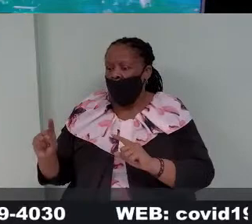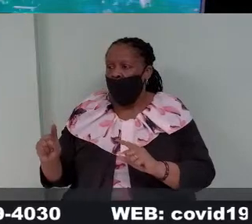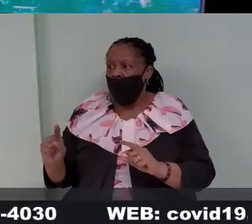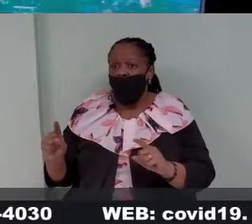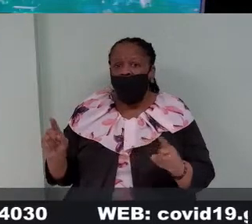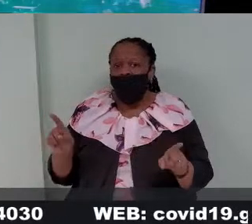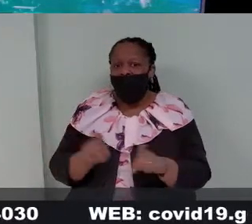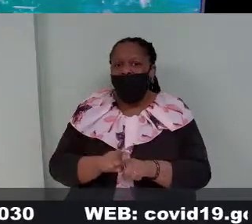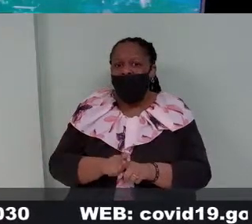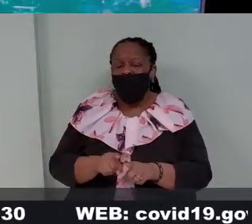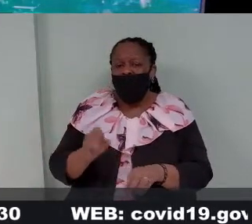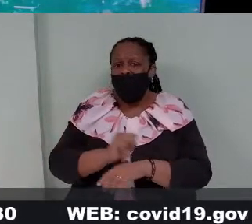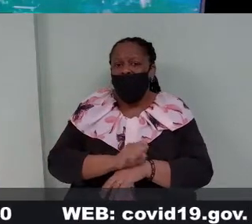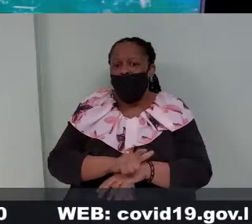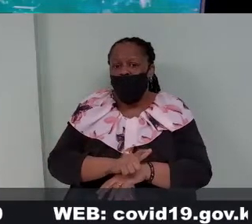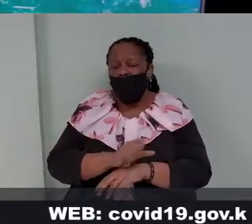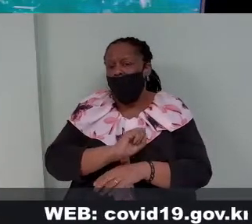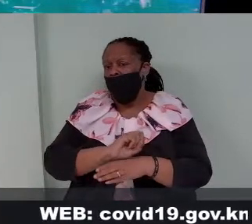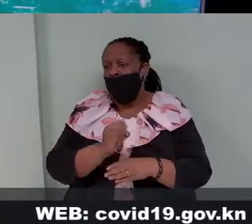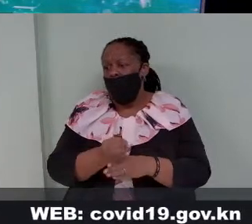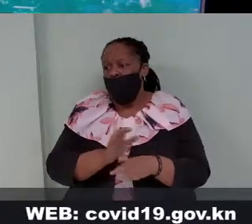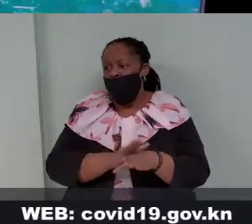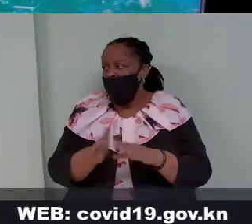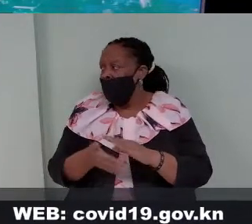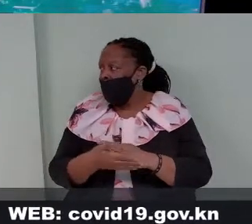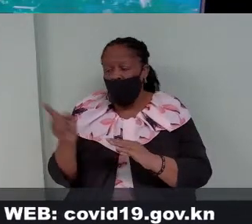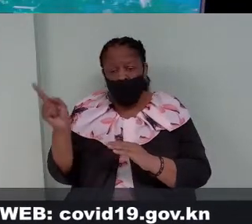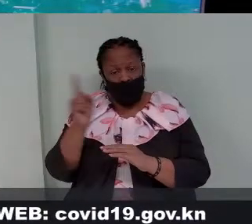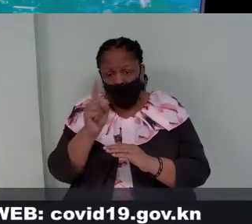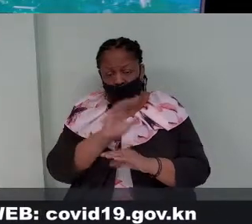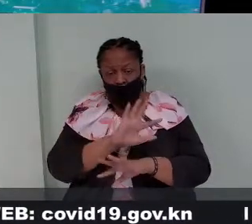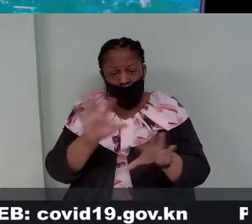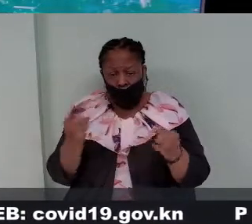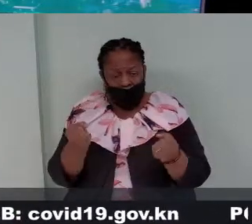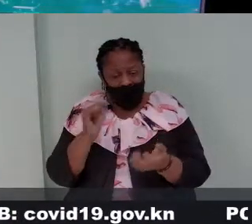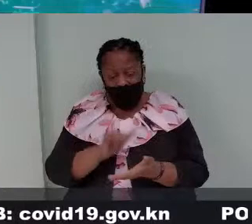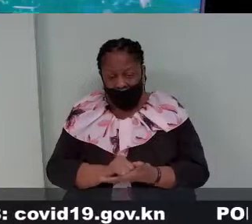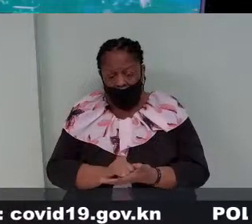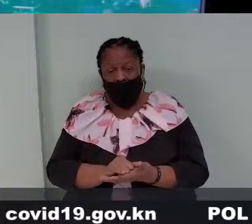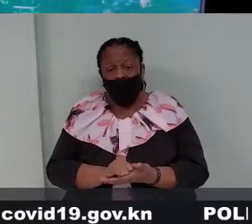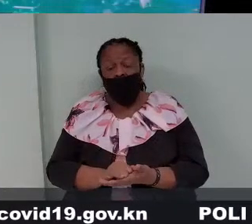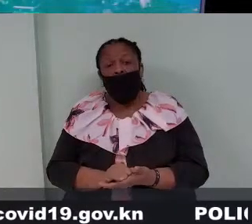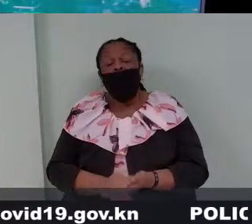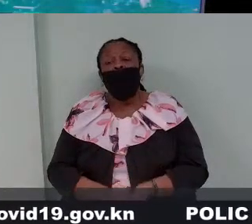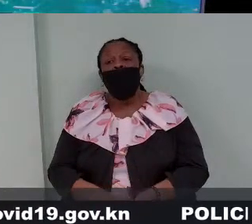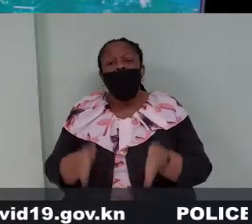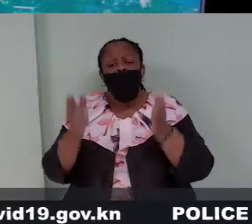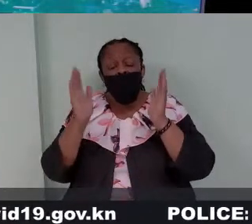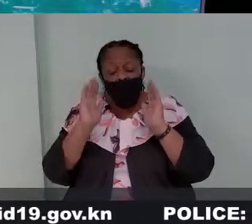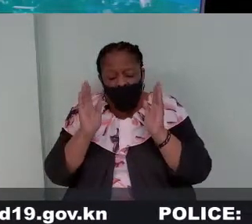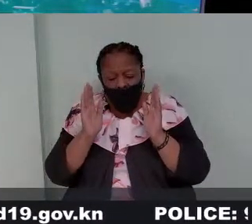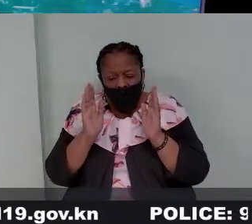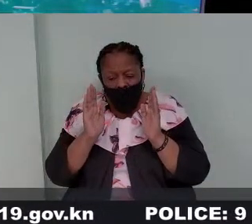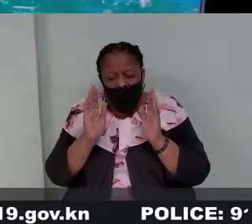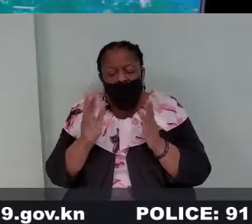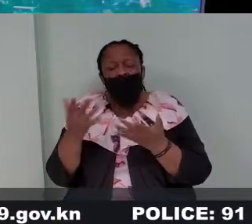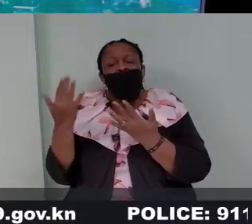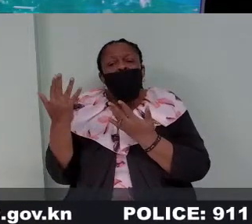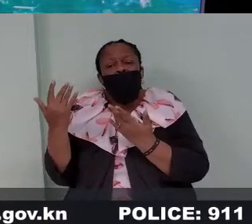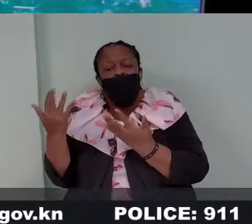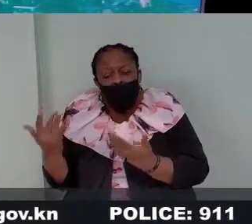Lucia is or Jamaica is. And so we're just asking everyone to exercise the personal responsibility and make sure